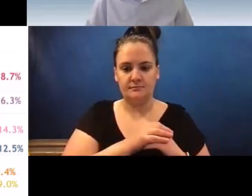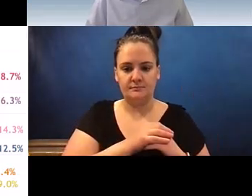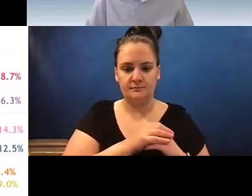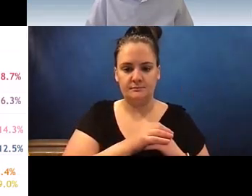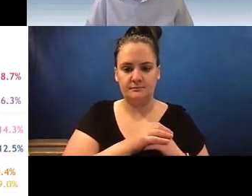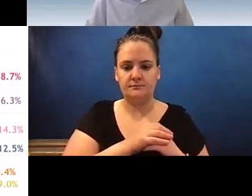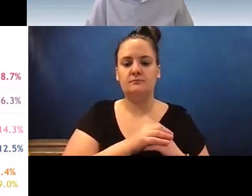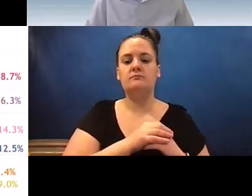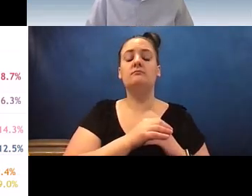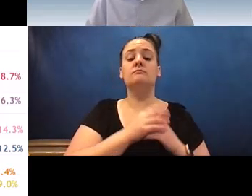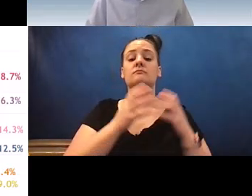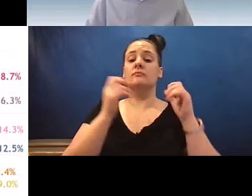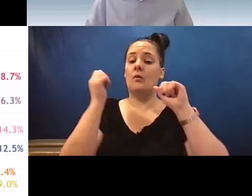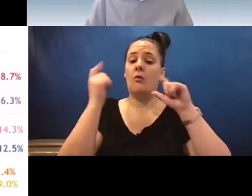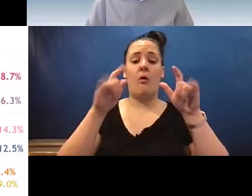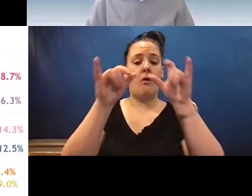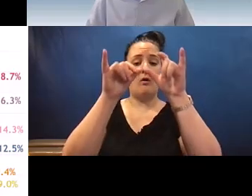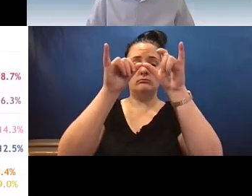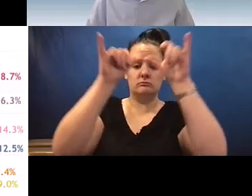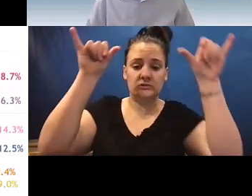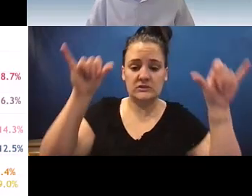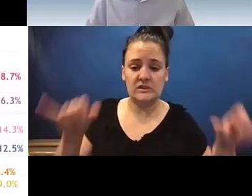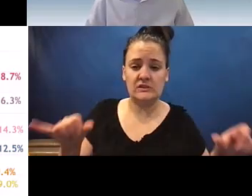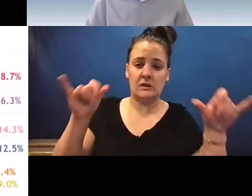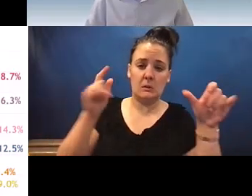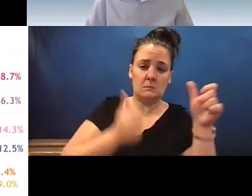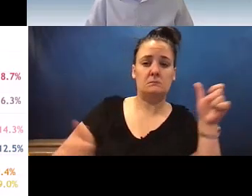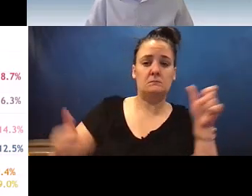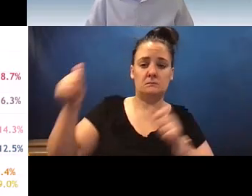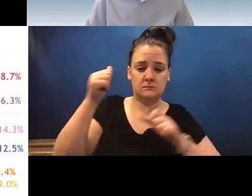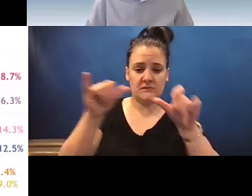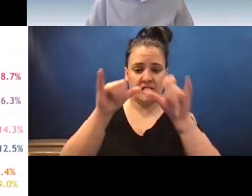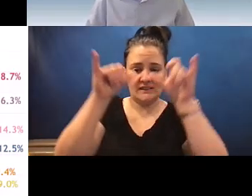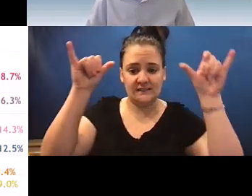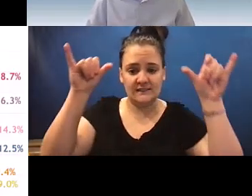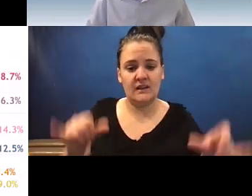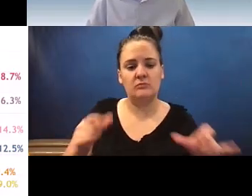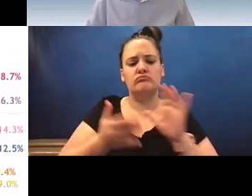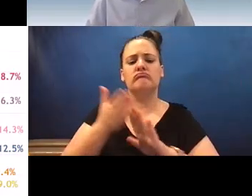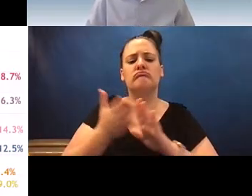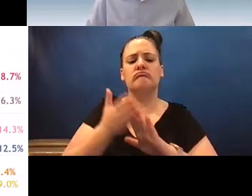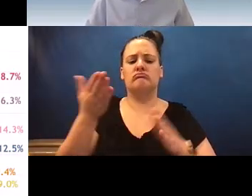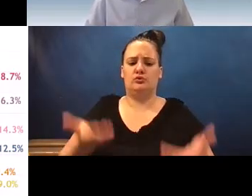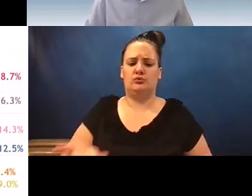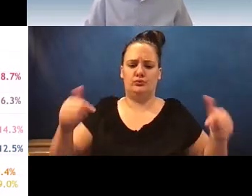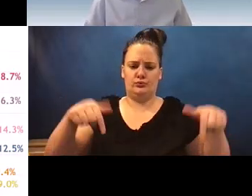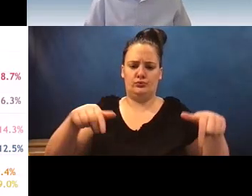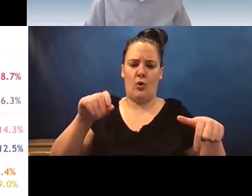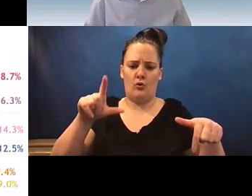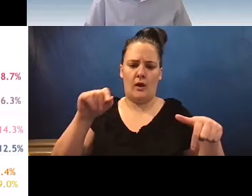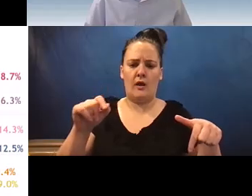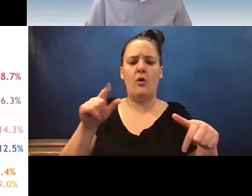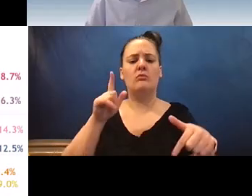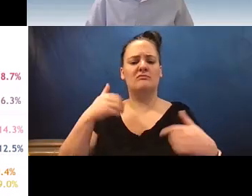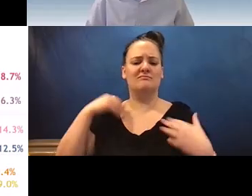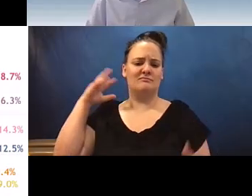profit margins in 2025, with some having margins above 10 or even 15%. Next slide,